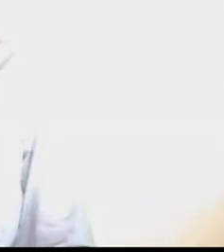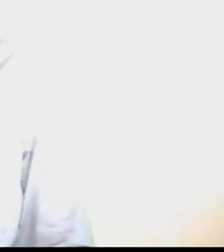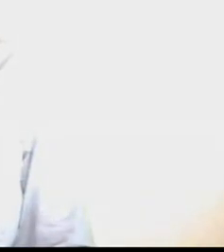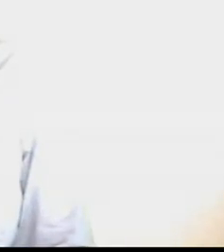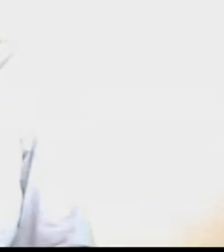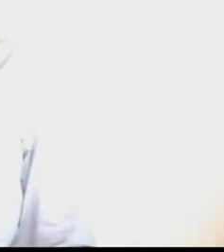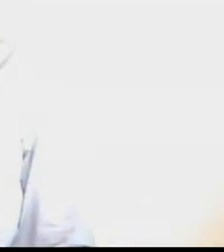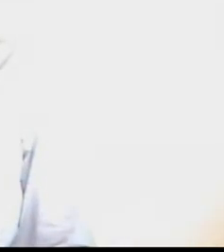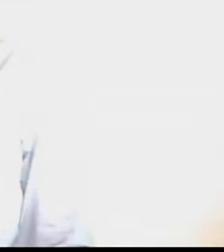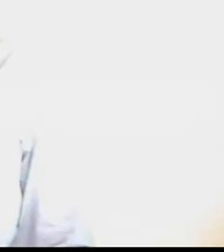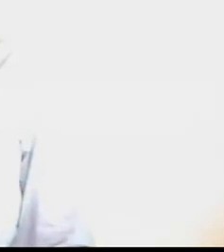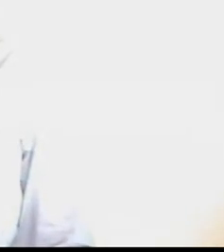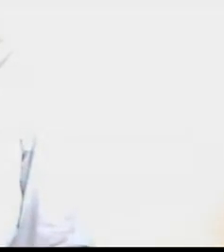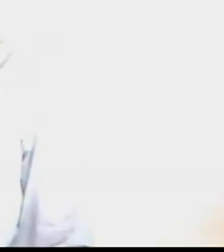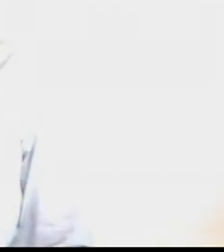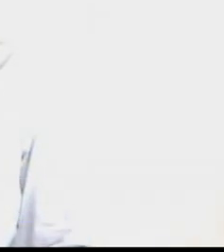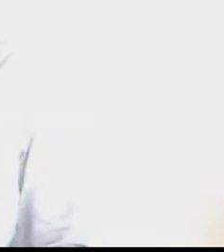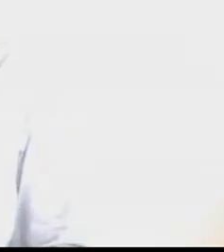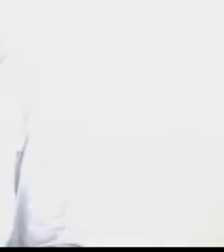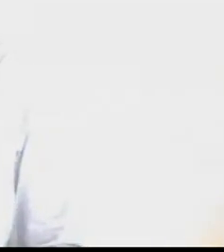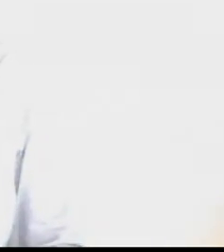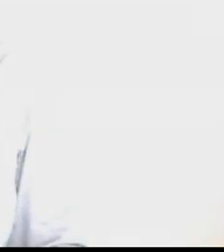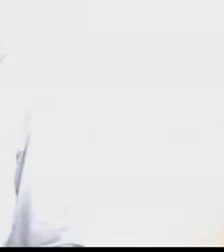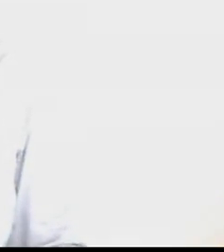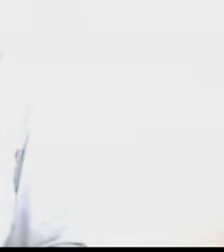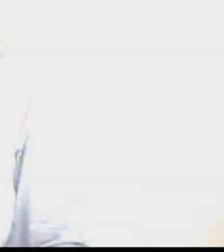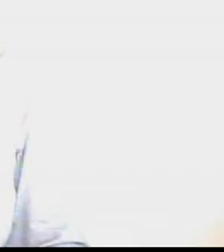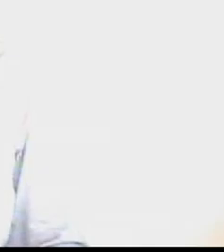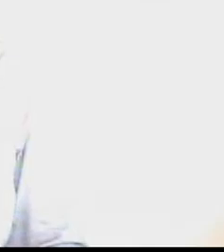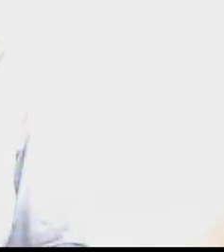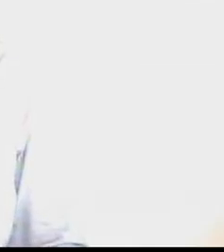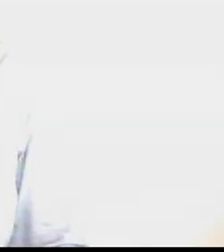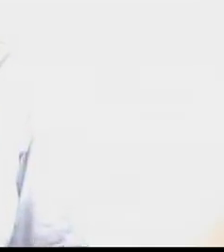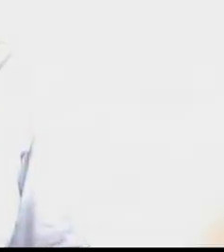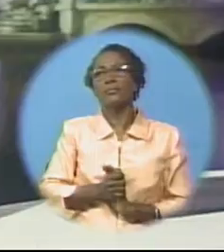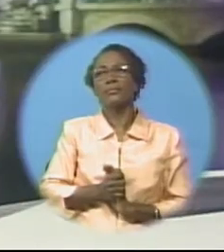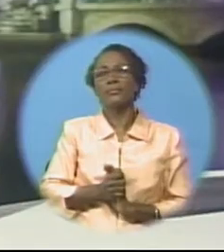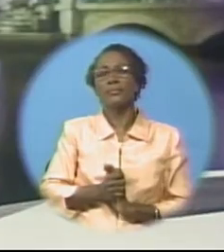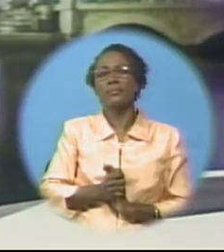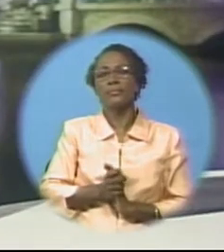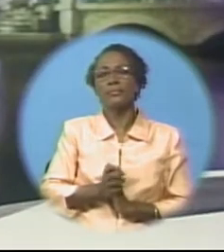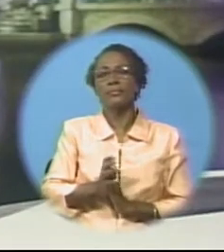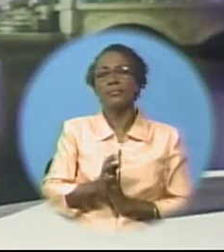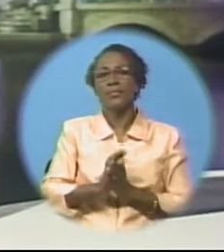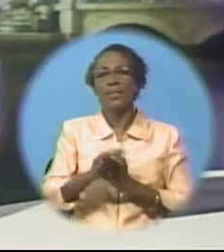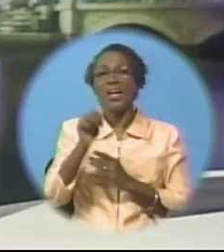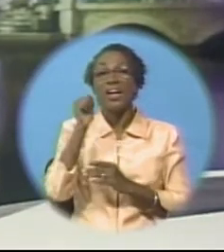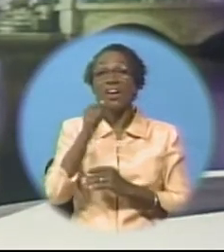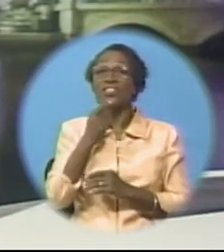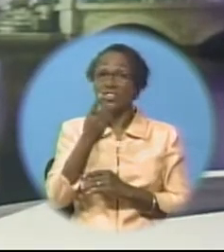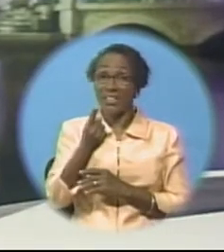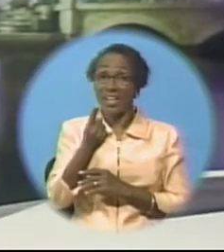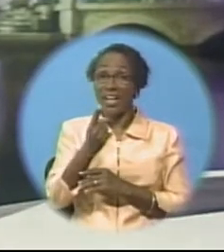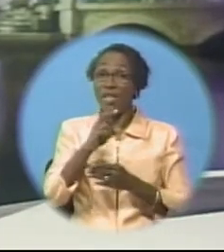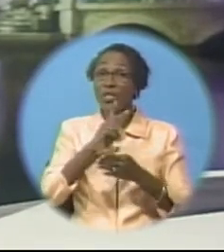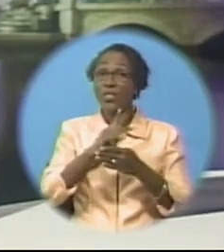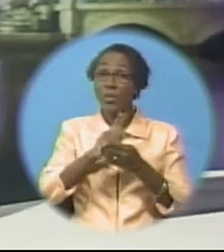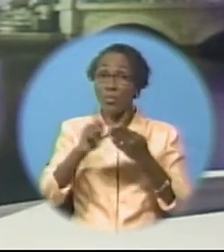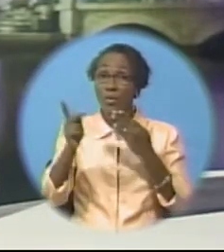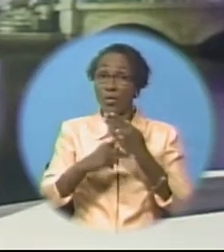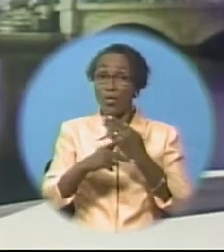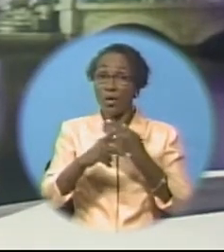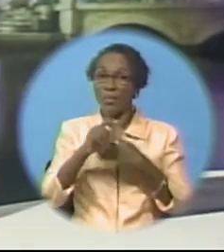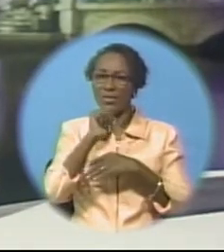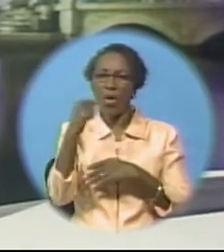knowledgeable youth who will carry on the noble industry of our nation. She acknowledged that the program's focus is not all